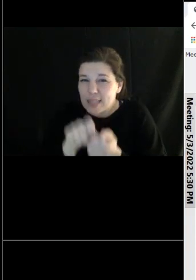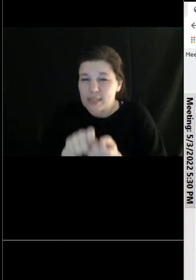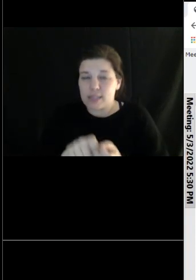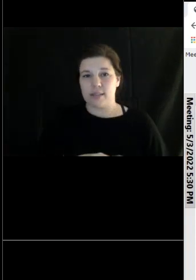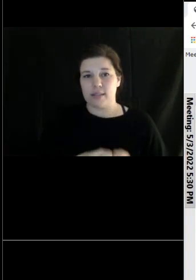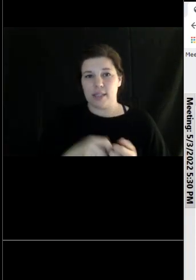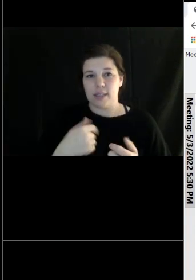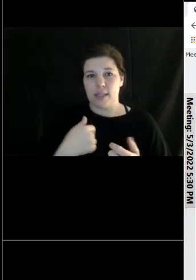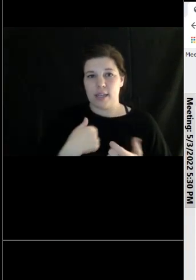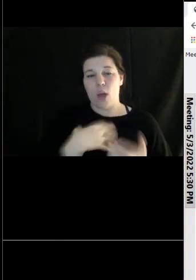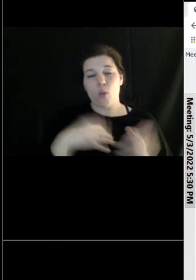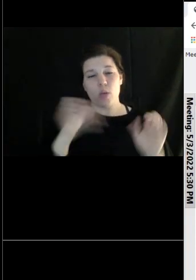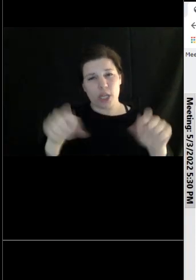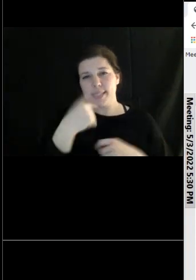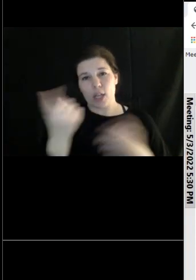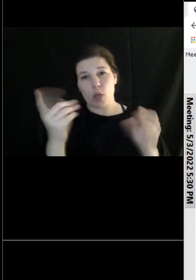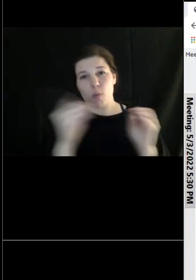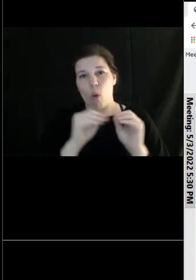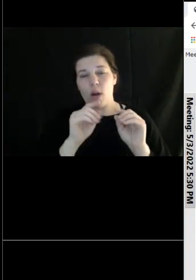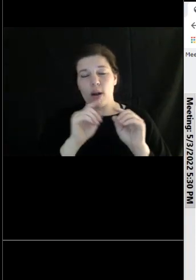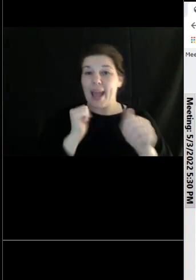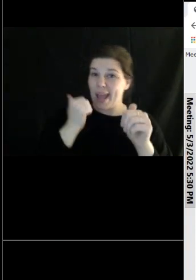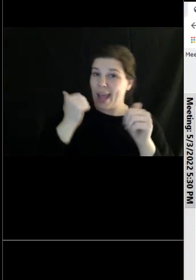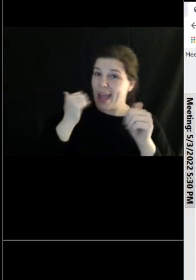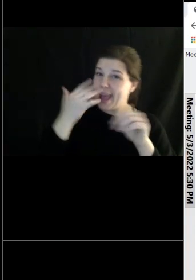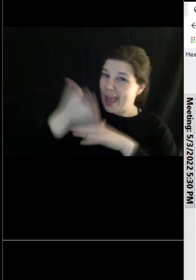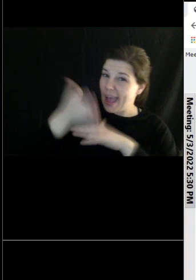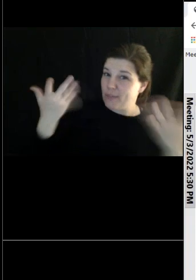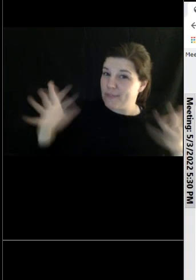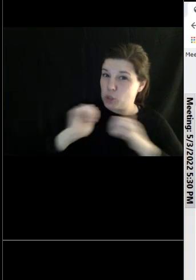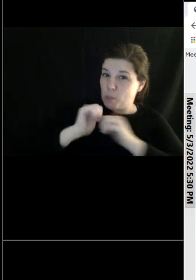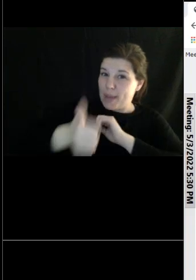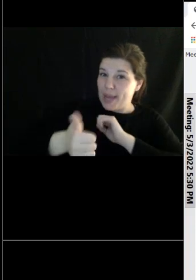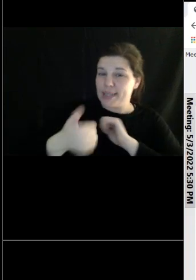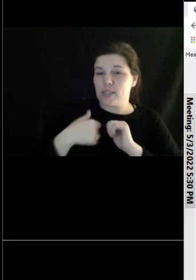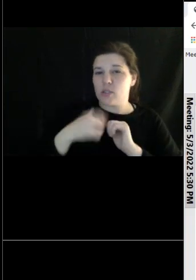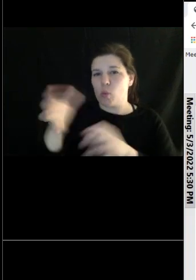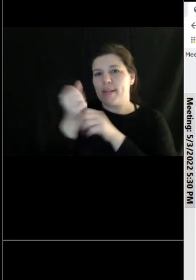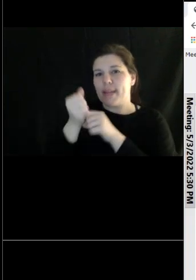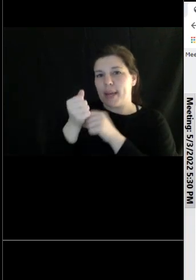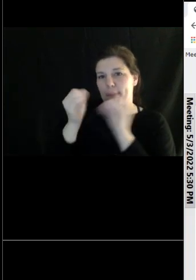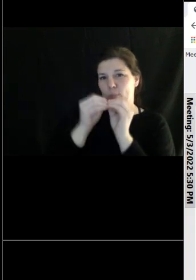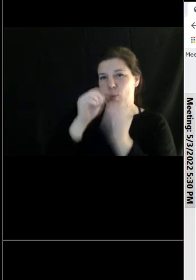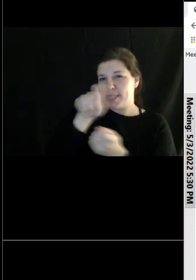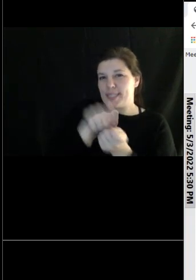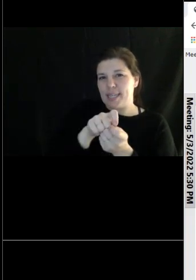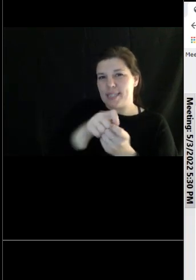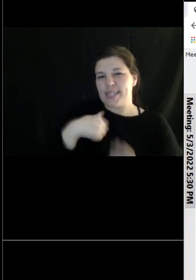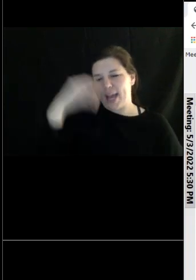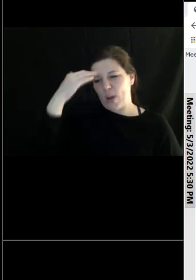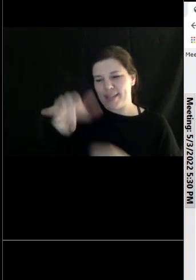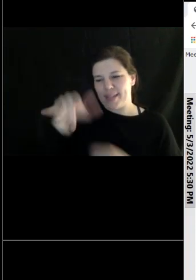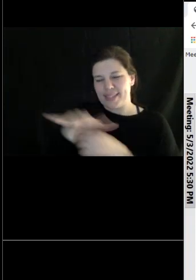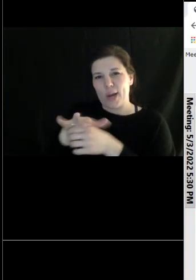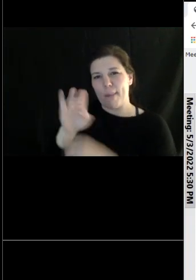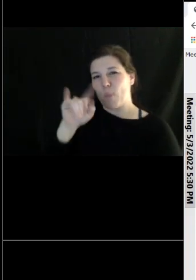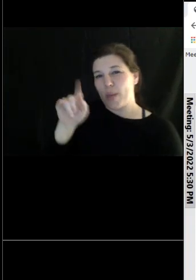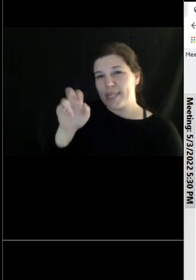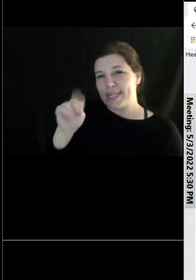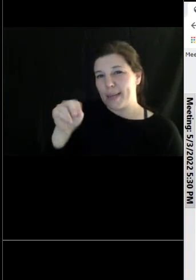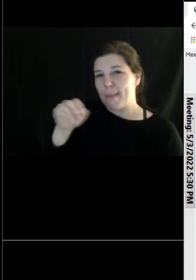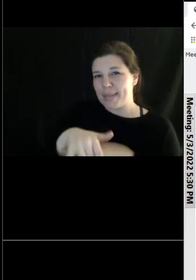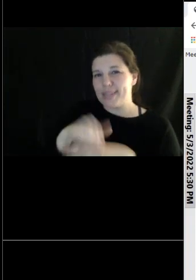governor does eventually sign the budget, we will get more details on that, because I know that that's something that will probably be important to the city of Boynton Beach, and exactly how you guys can take advantage of that